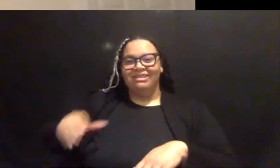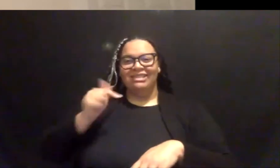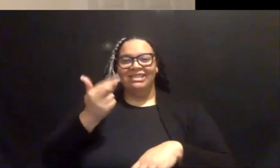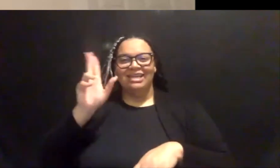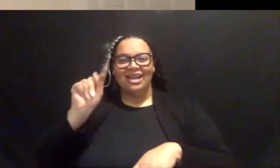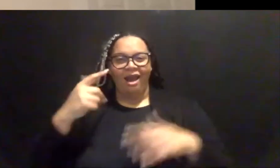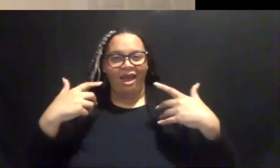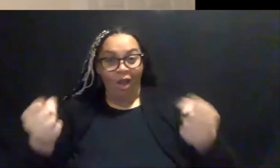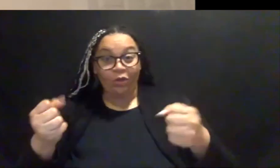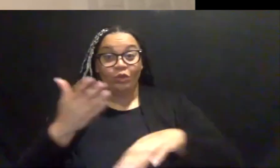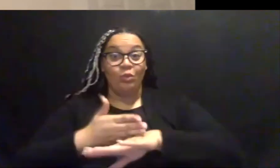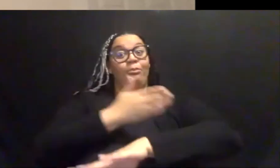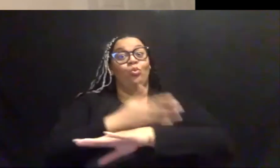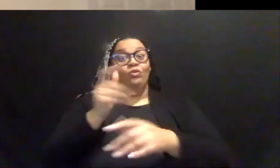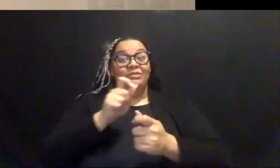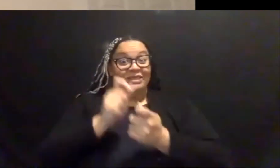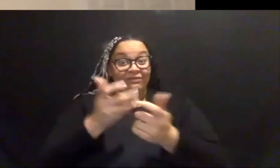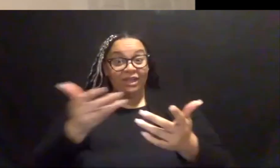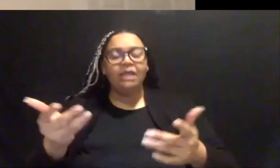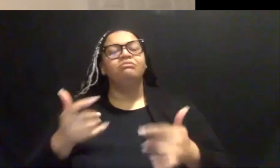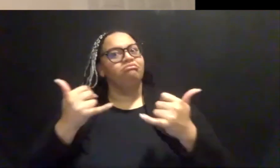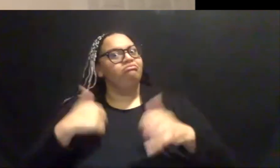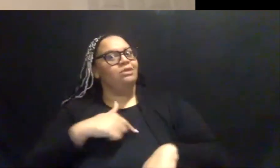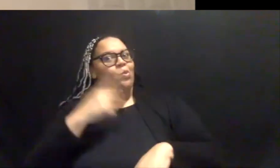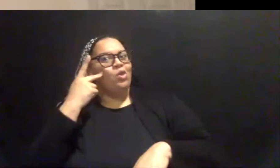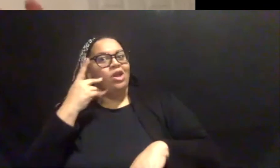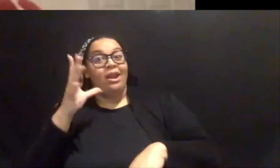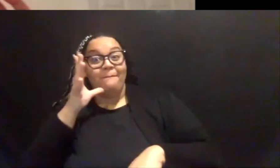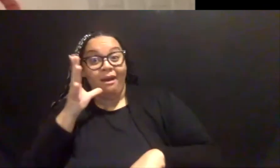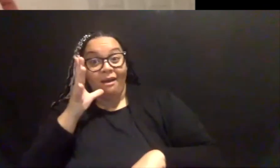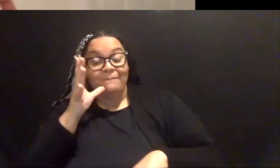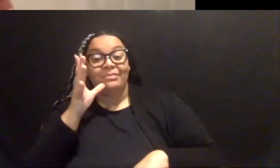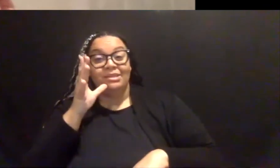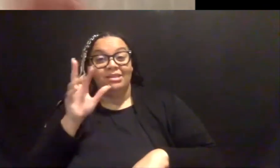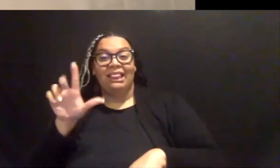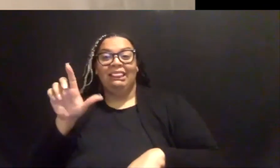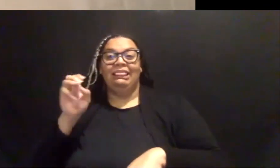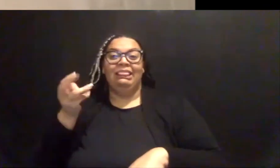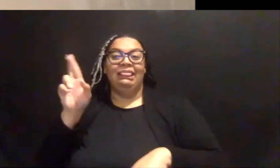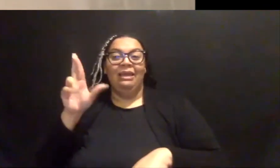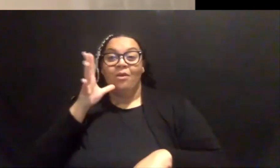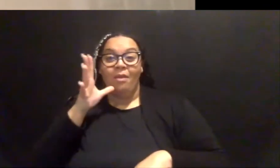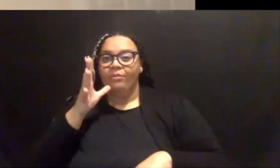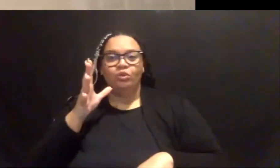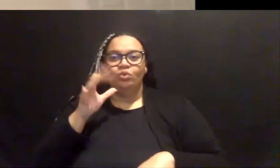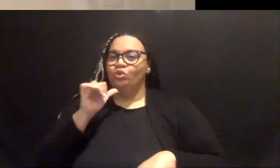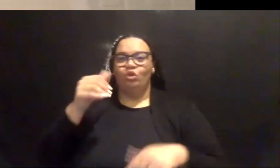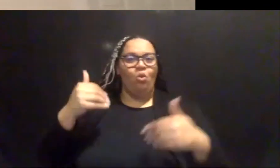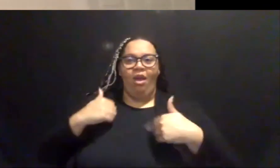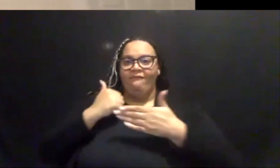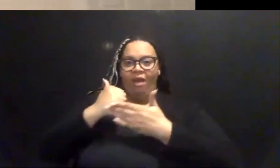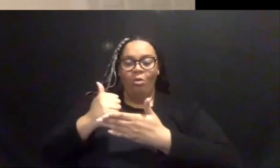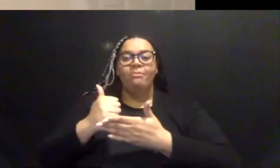things. So we're actually looking at moms, ruffed lemur moms, who don't have help versus moms who do